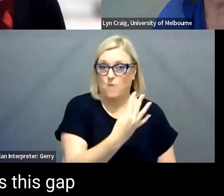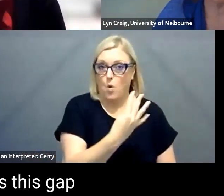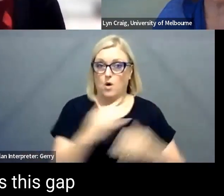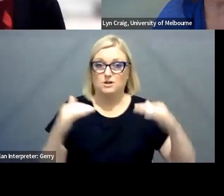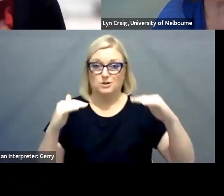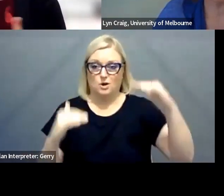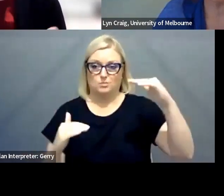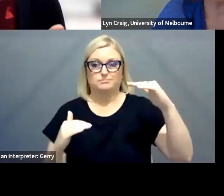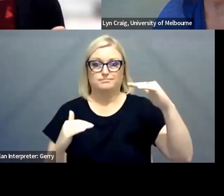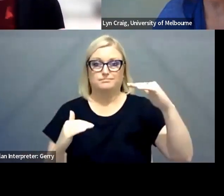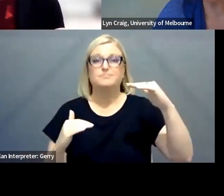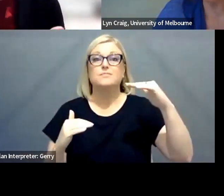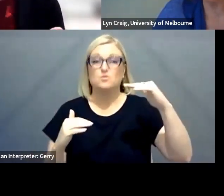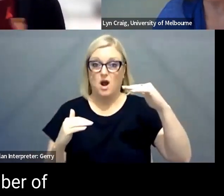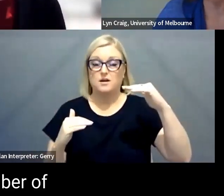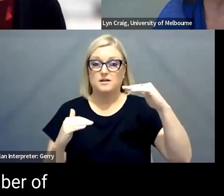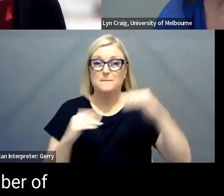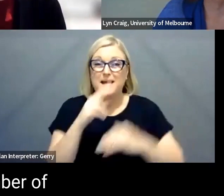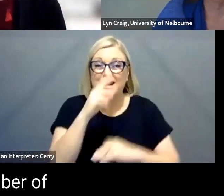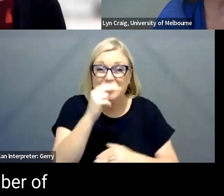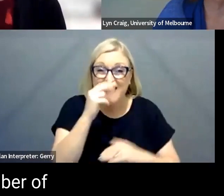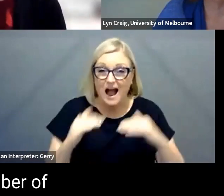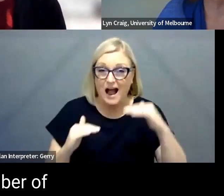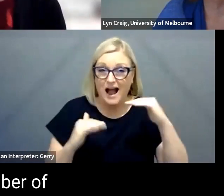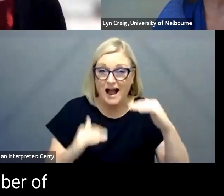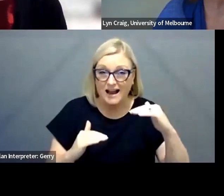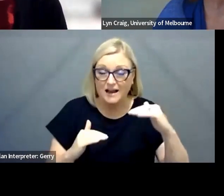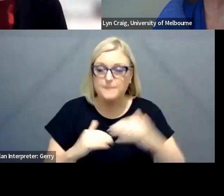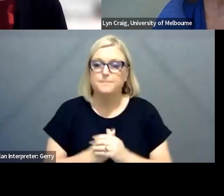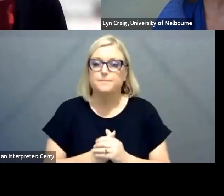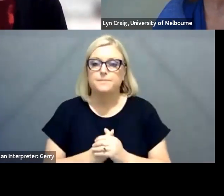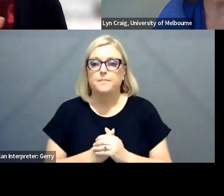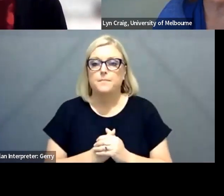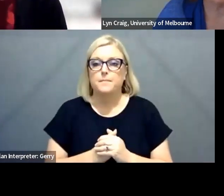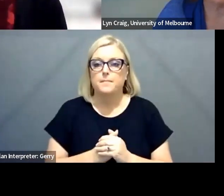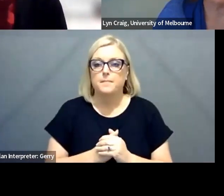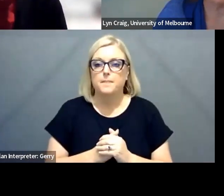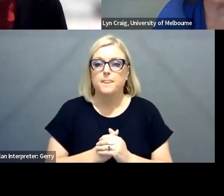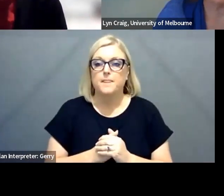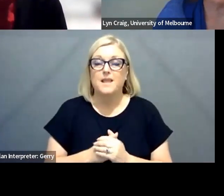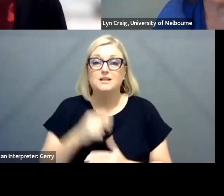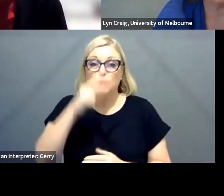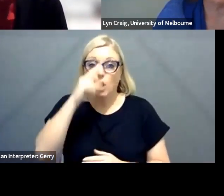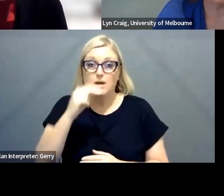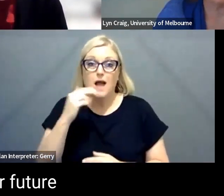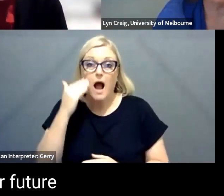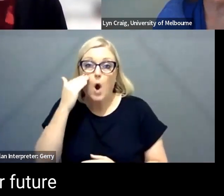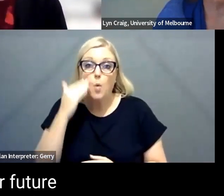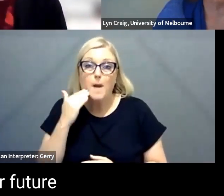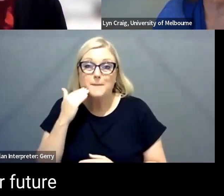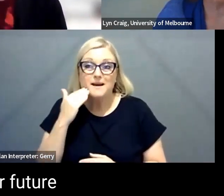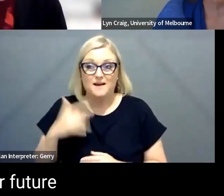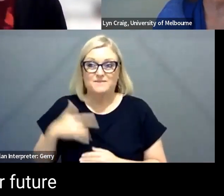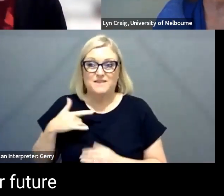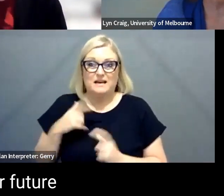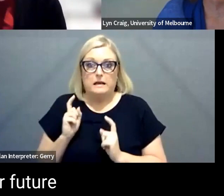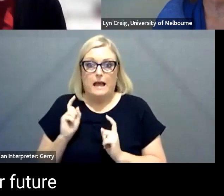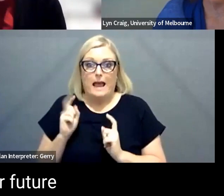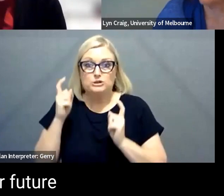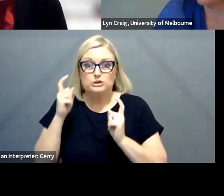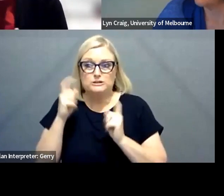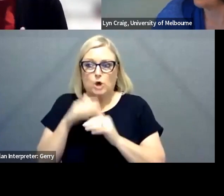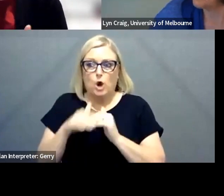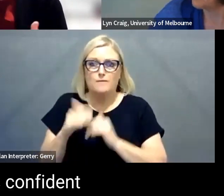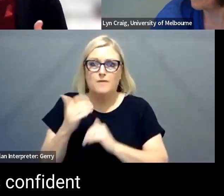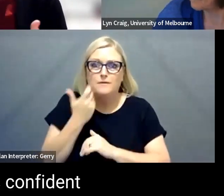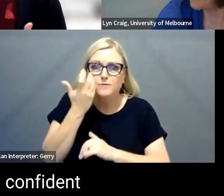already starting, and it seemed to be influenced by a number of different factors. So younger women felt more anxious about their future financial